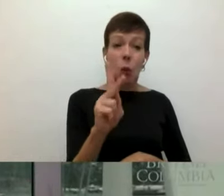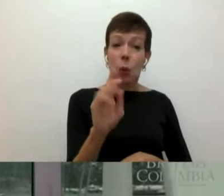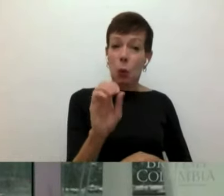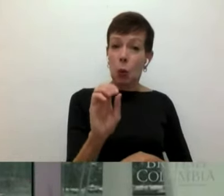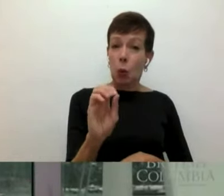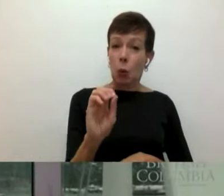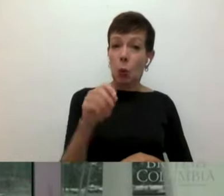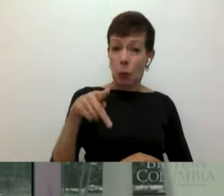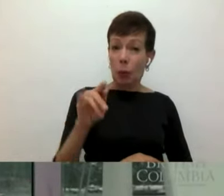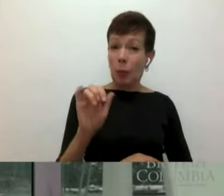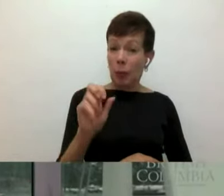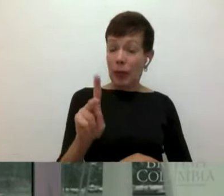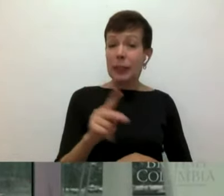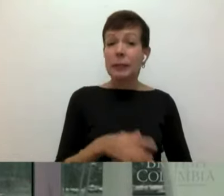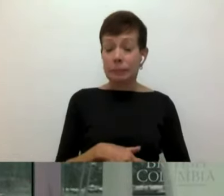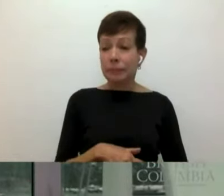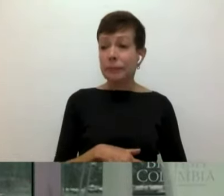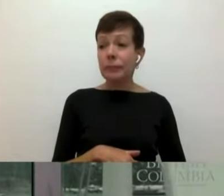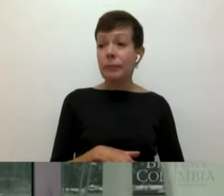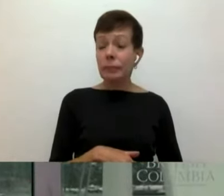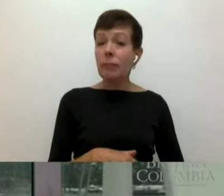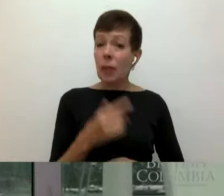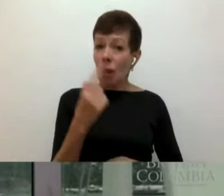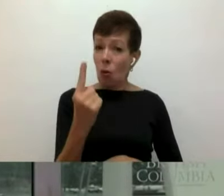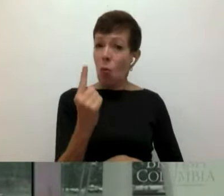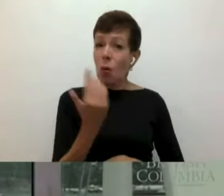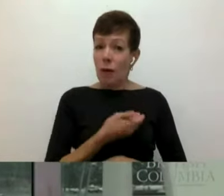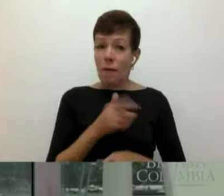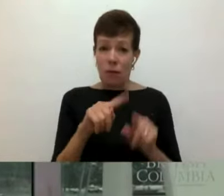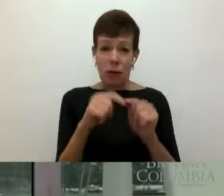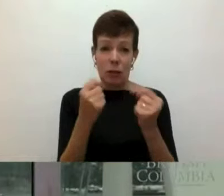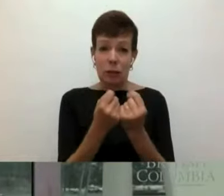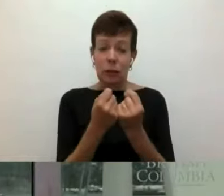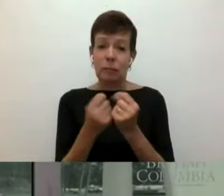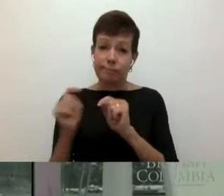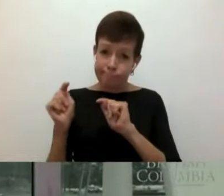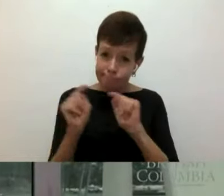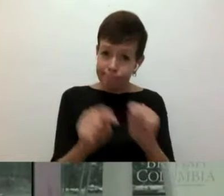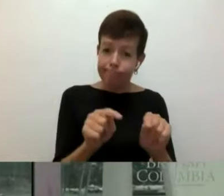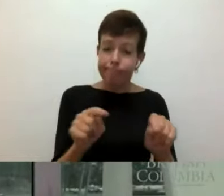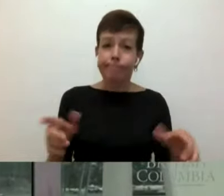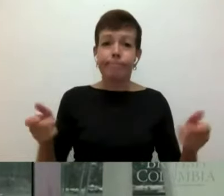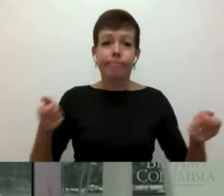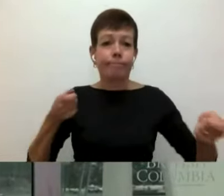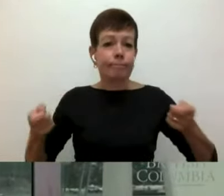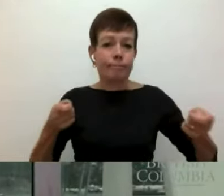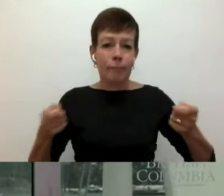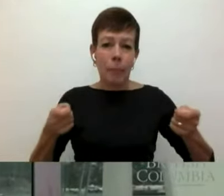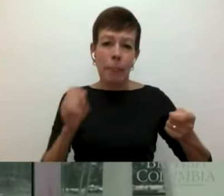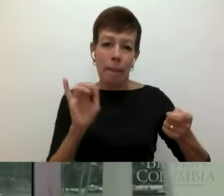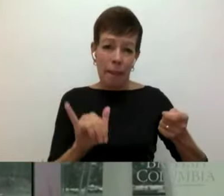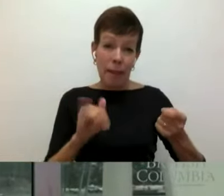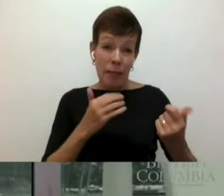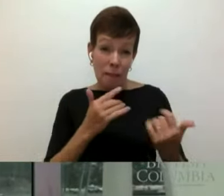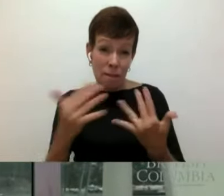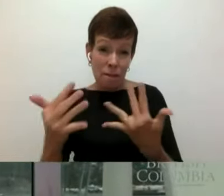the Kukipi Creek fire near Boston Bar. An incident management team has taken command of that